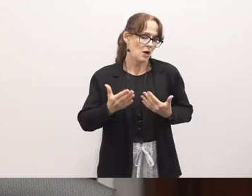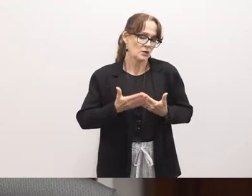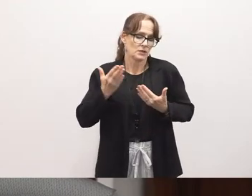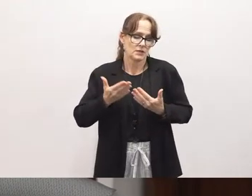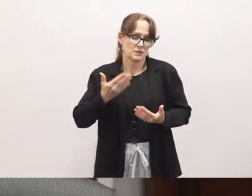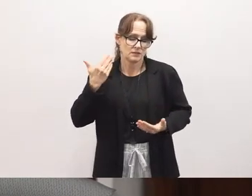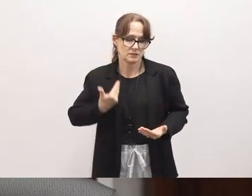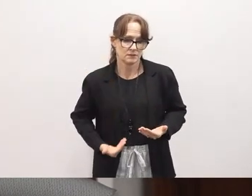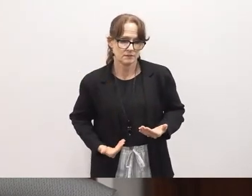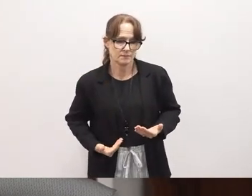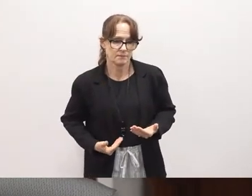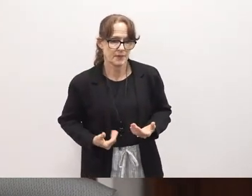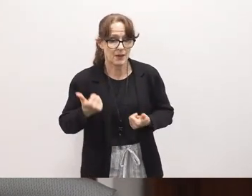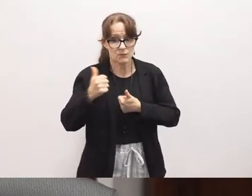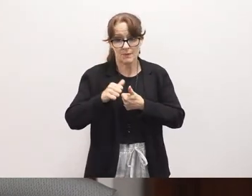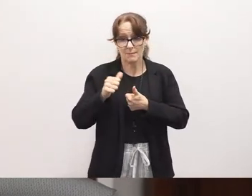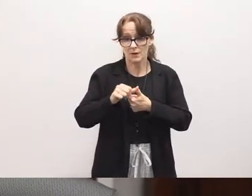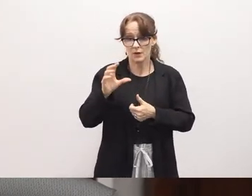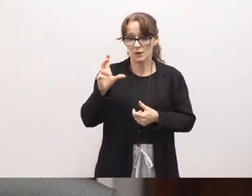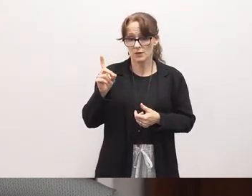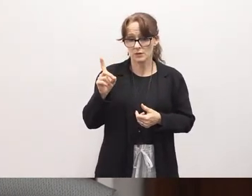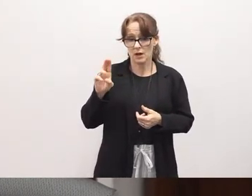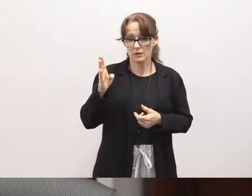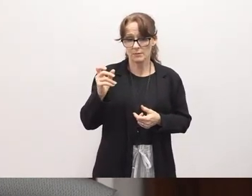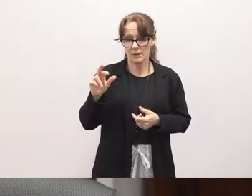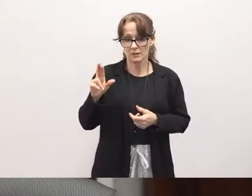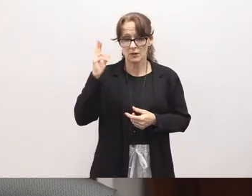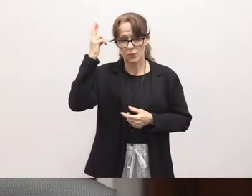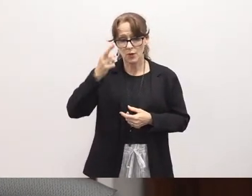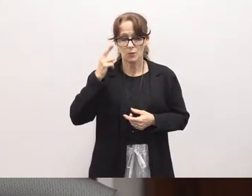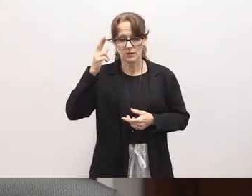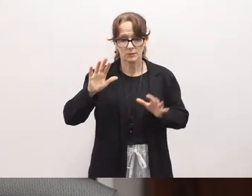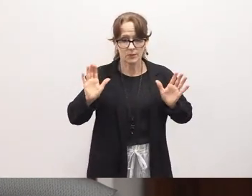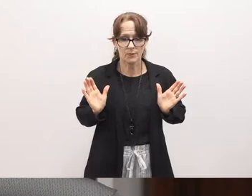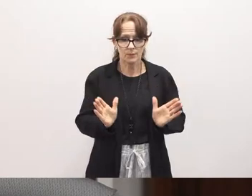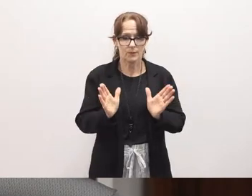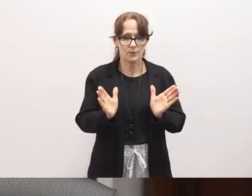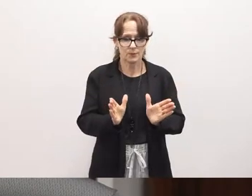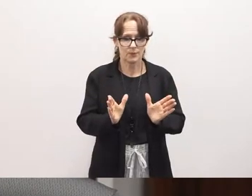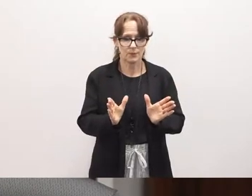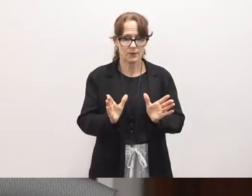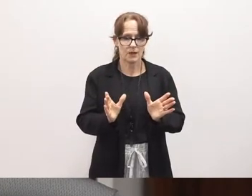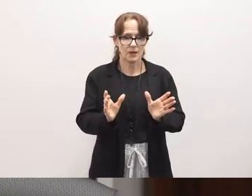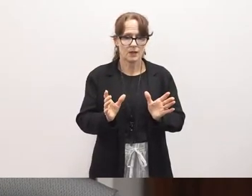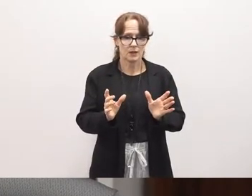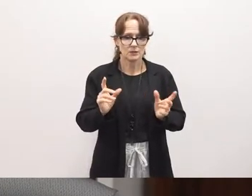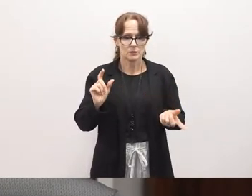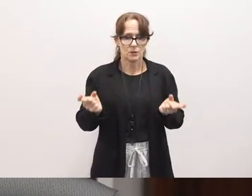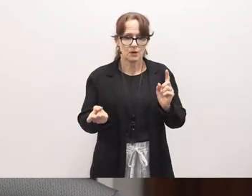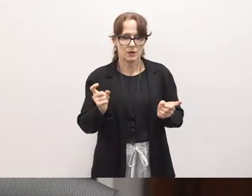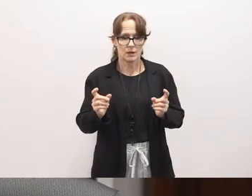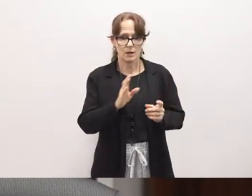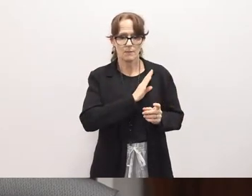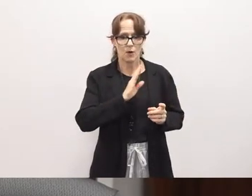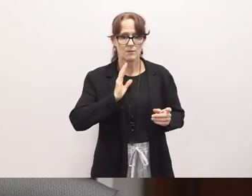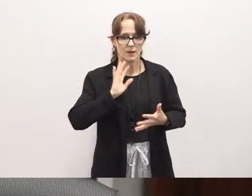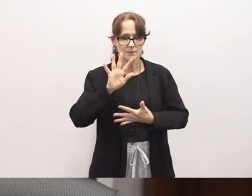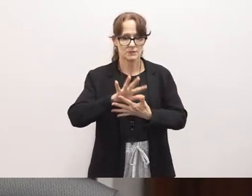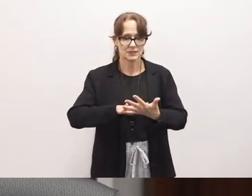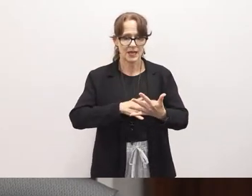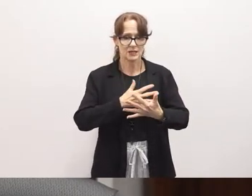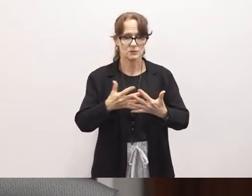remind ourselves, as Dr. Baker did today, that the reason we pushed this forward was to accommodate board member